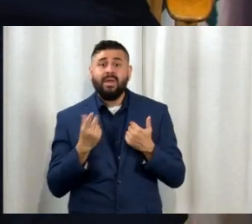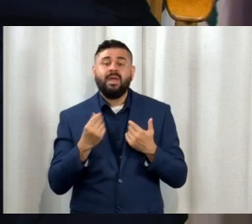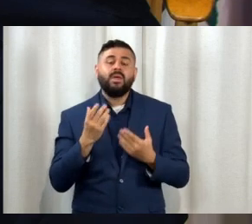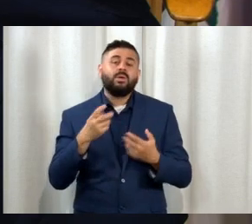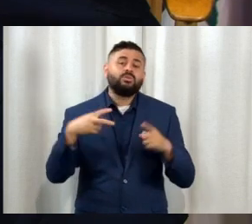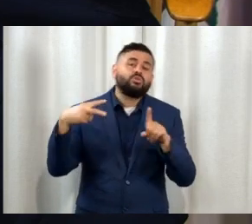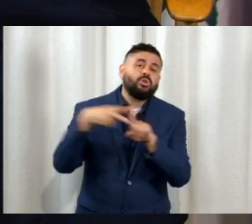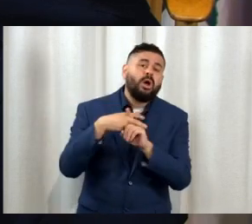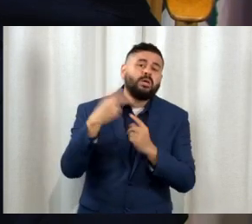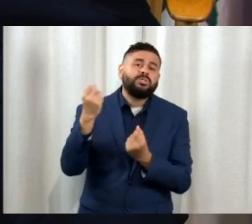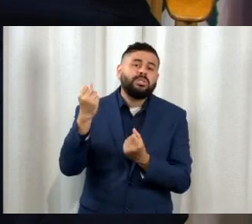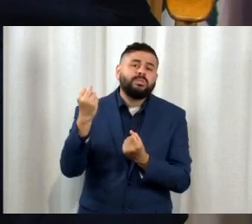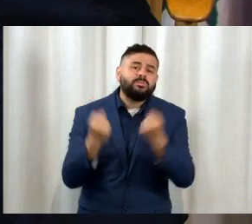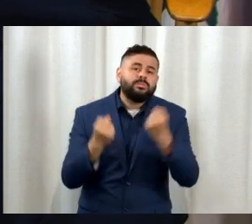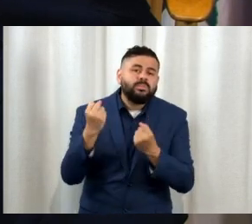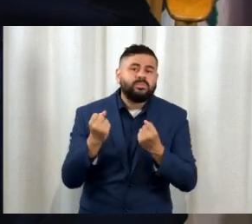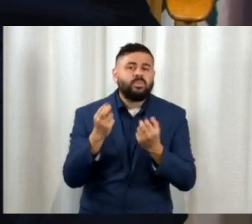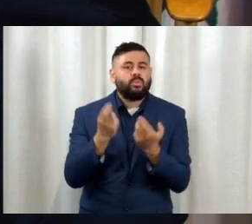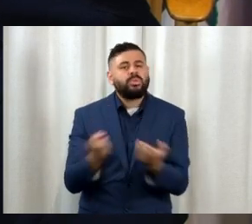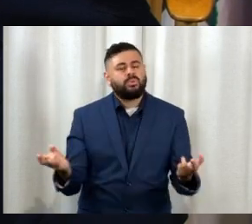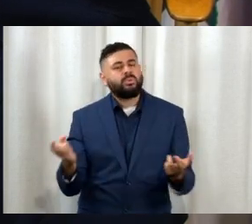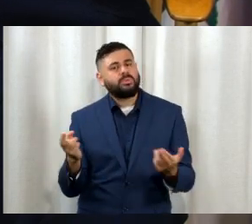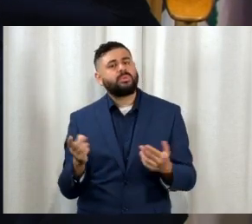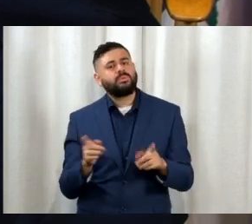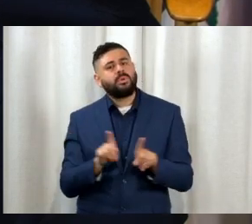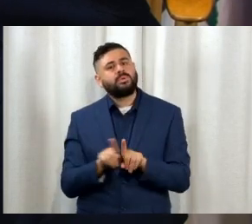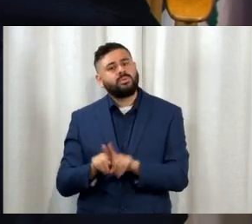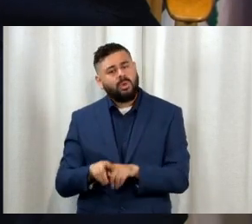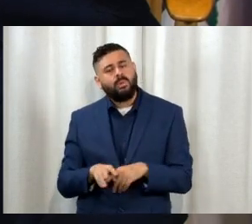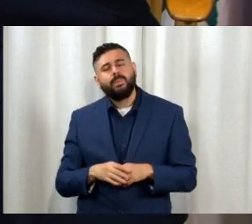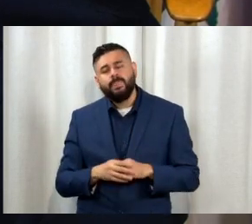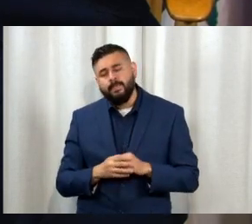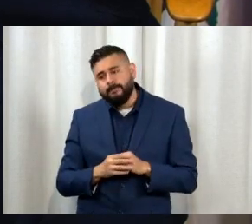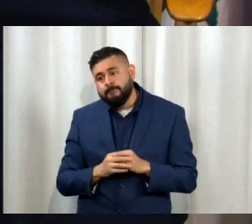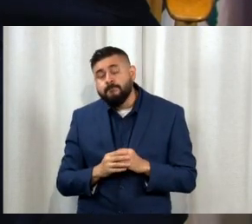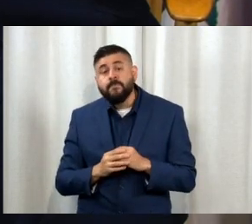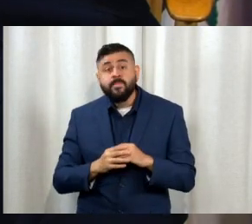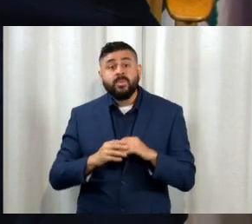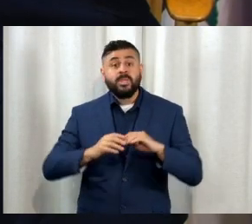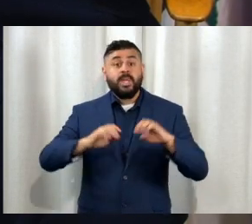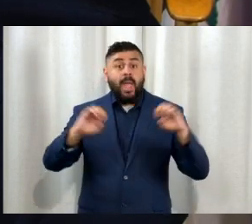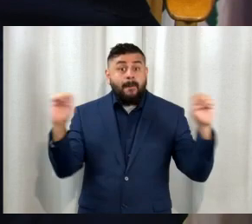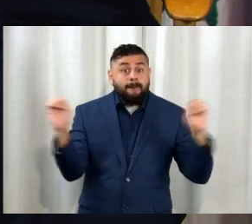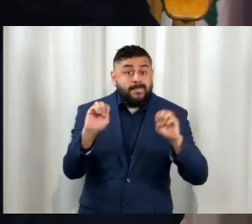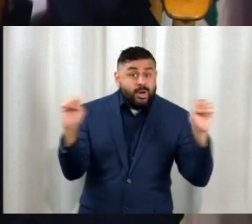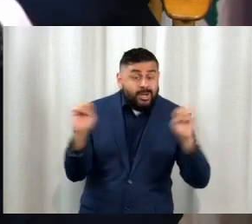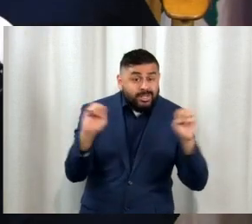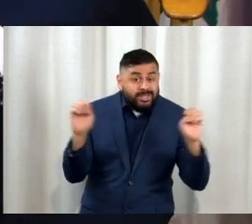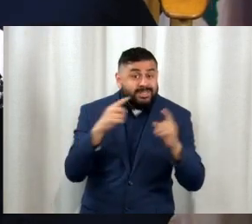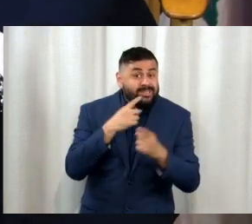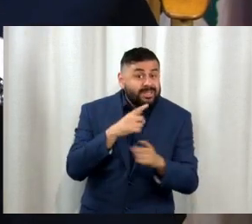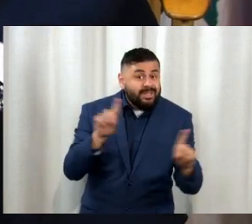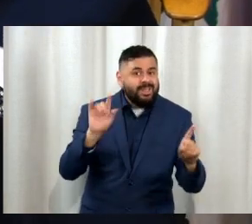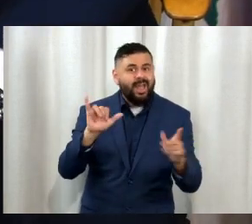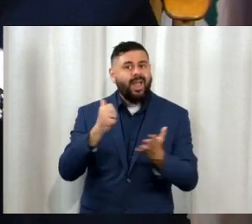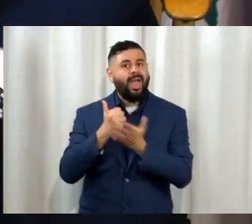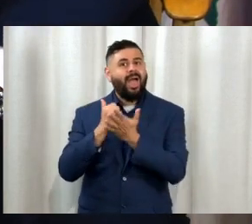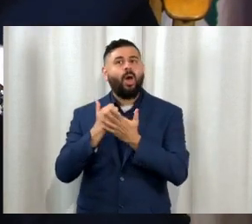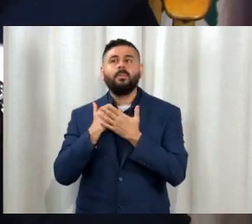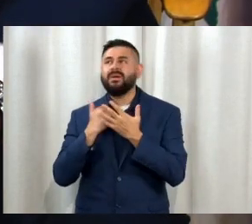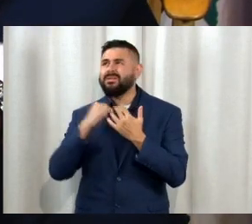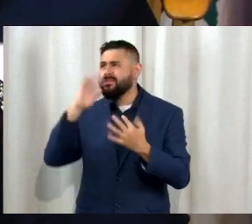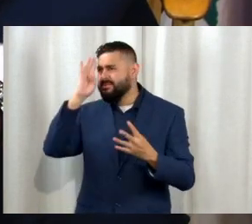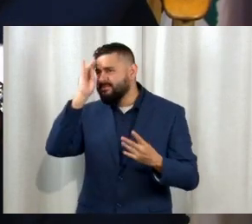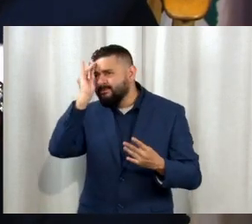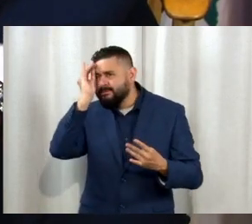sure that they've got the resources they need. Absolutely. The emergency also allowed us to get creative when it came to connecting people with housing and